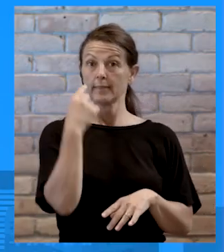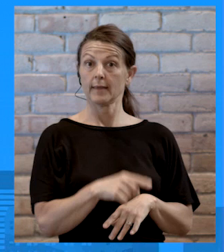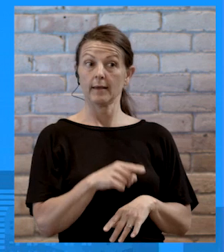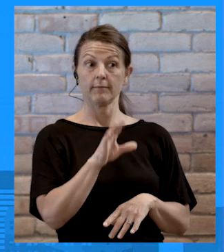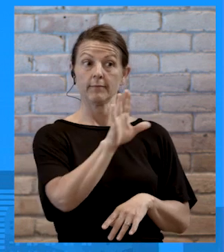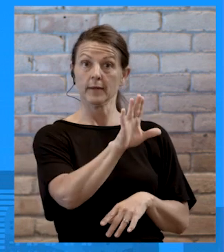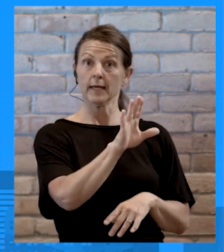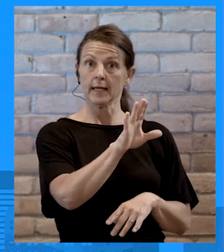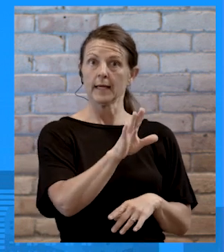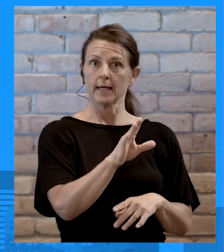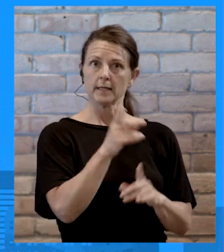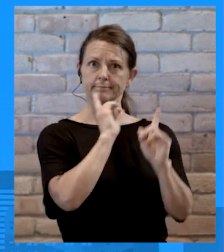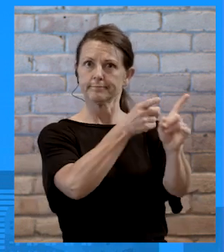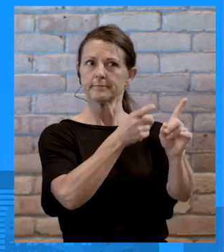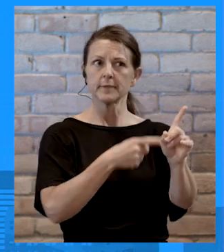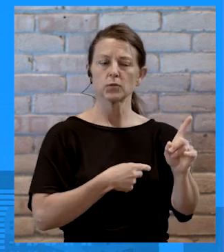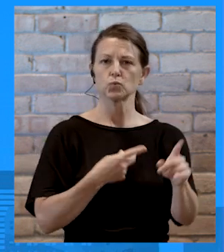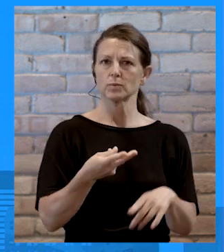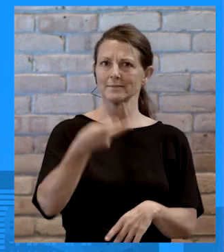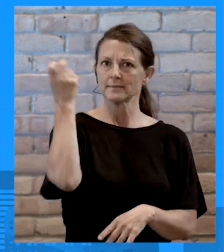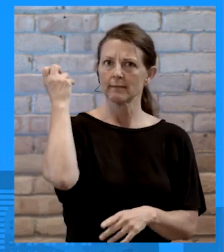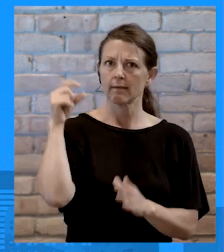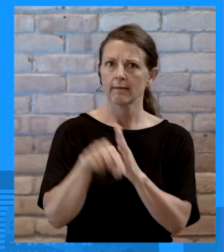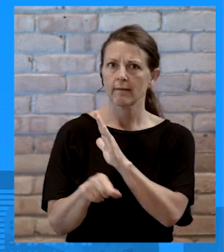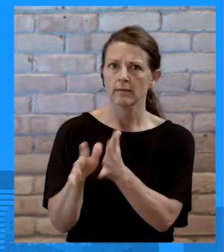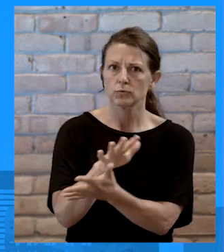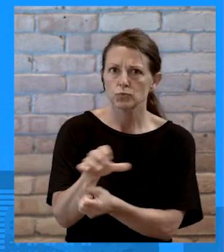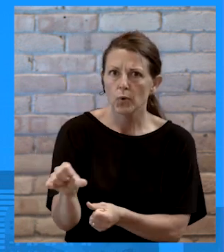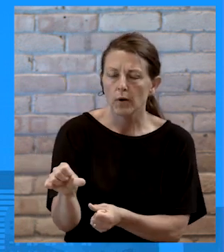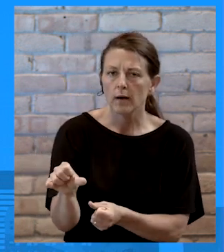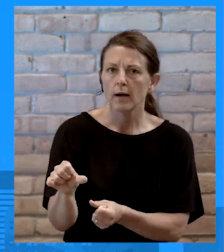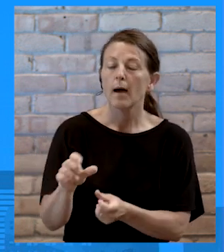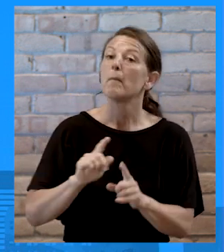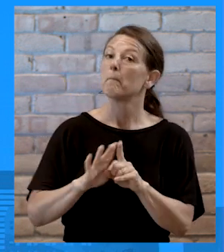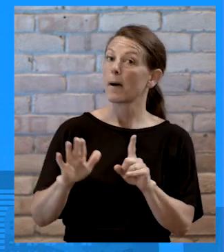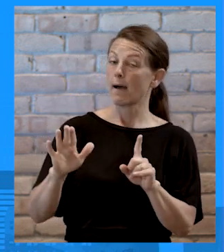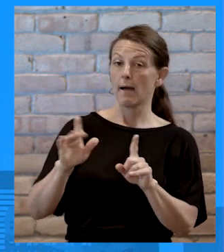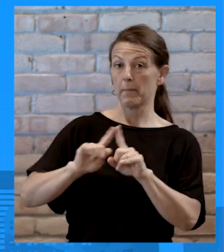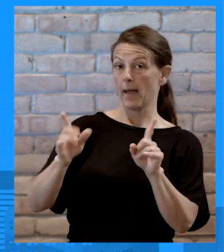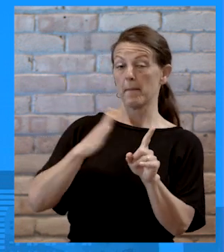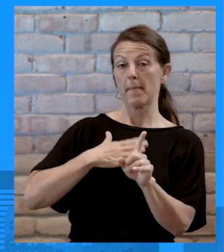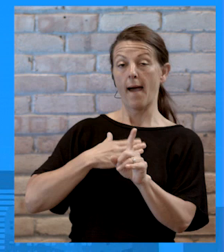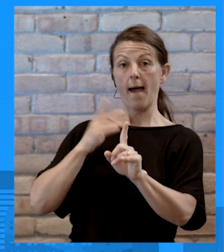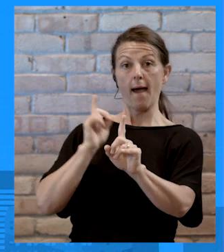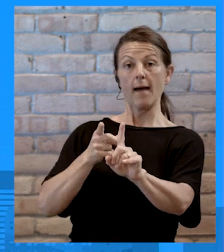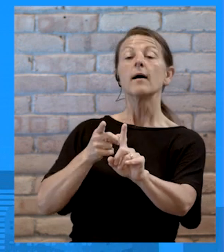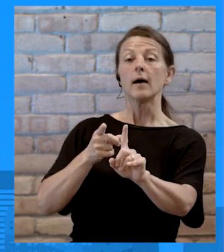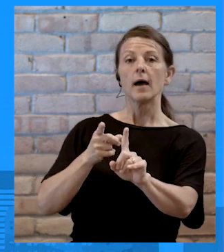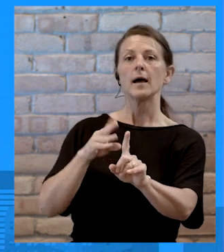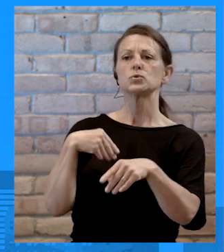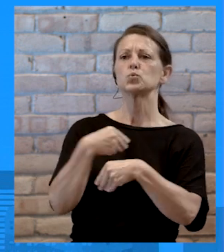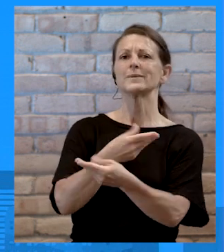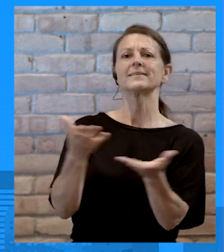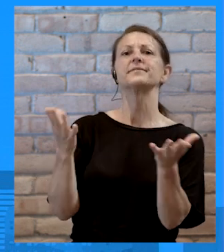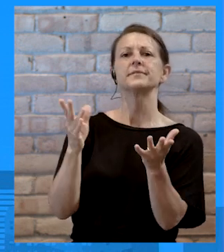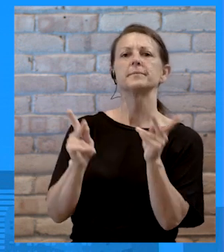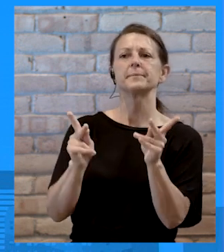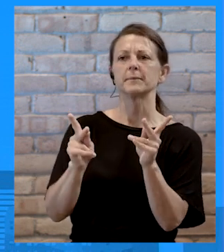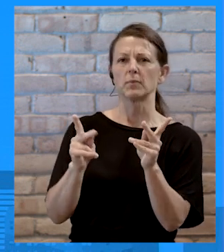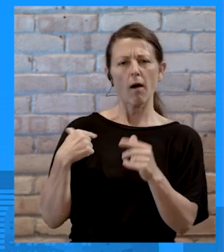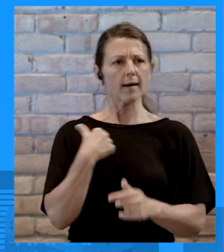steal and kill and destroy. But my purpose is to give them, us, a